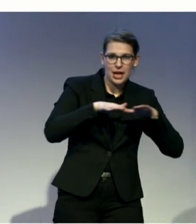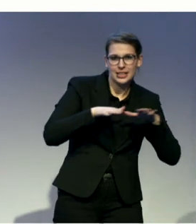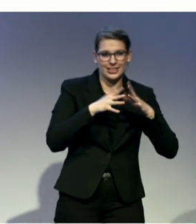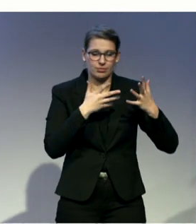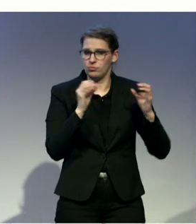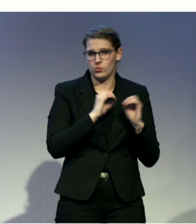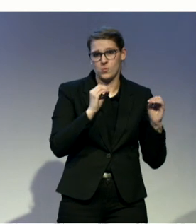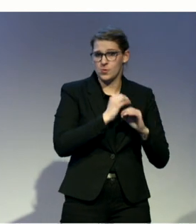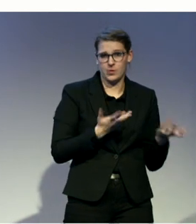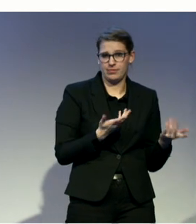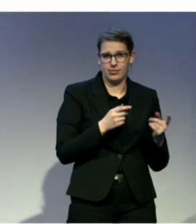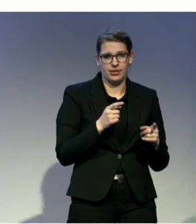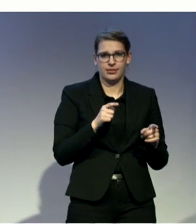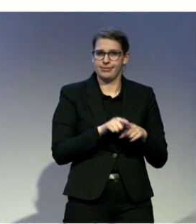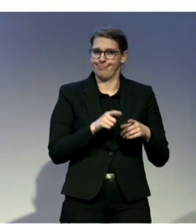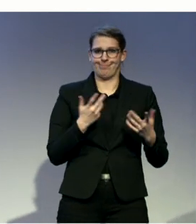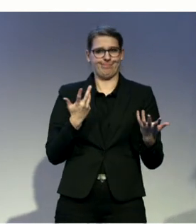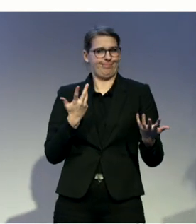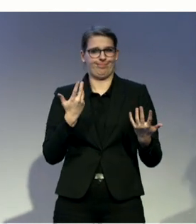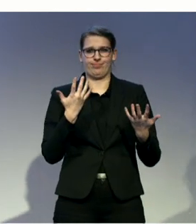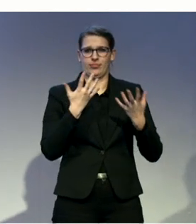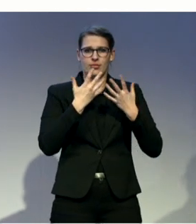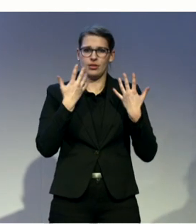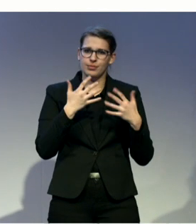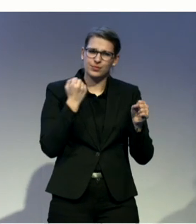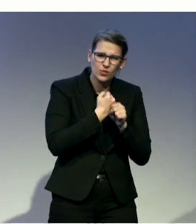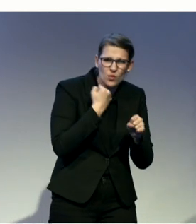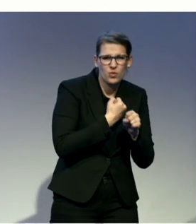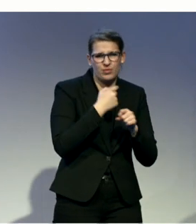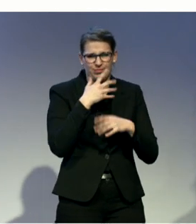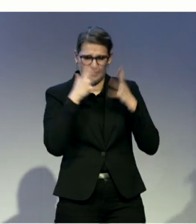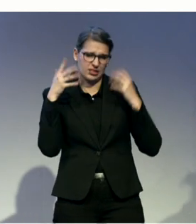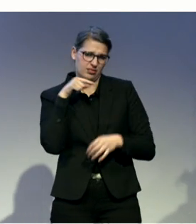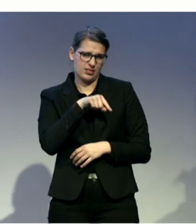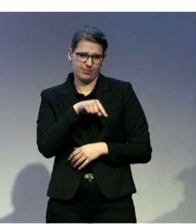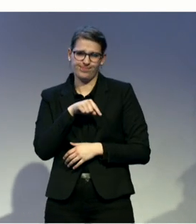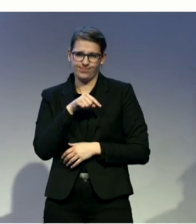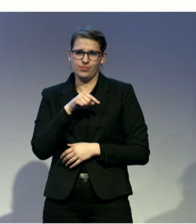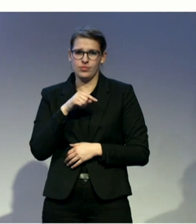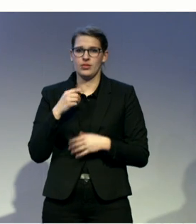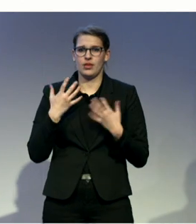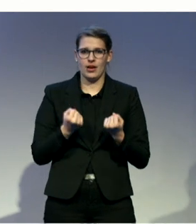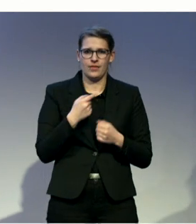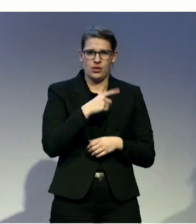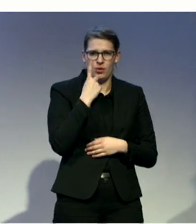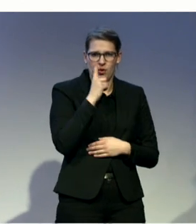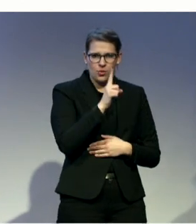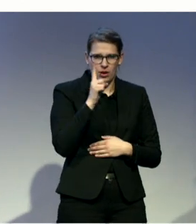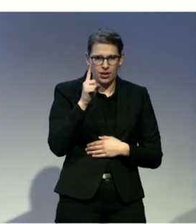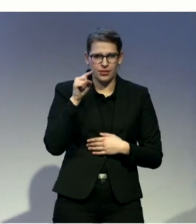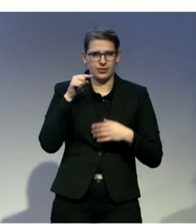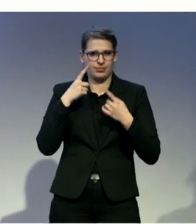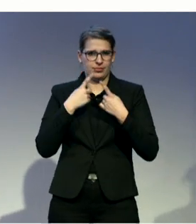beginning. We have 11 services in this moment. All of them are licensed. We have 45 people living